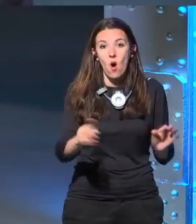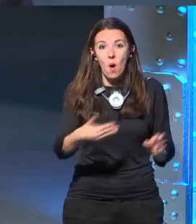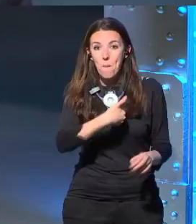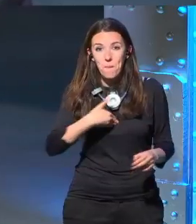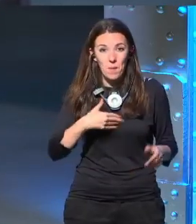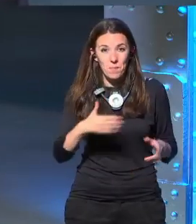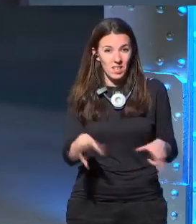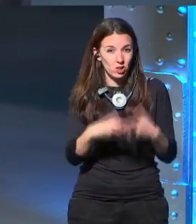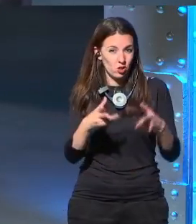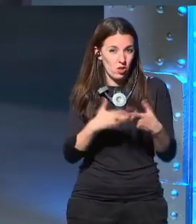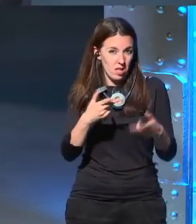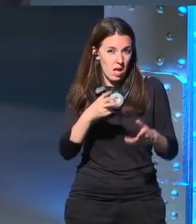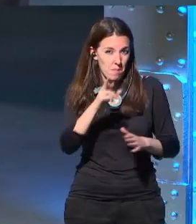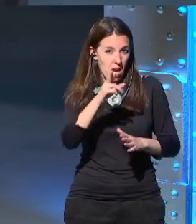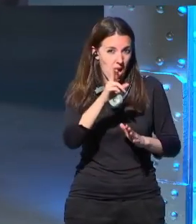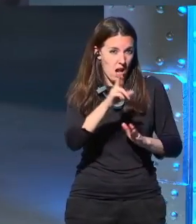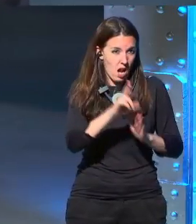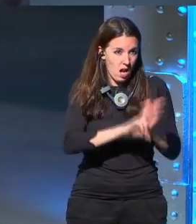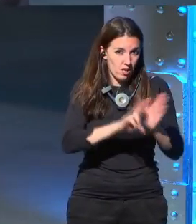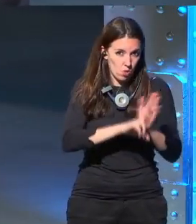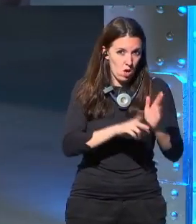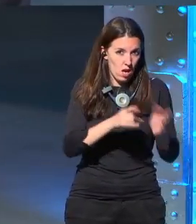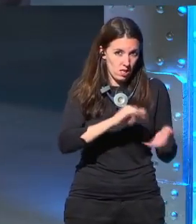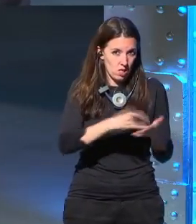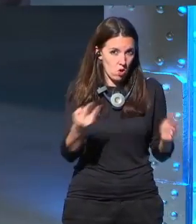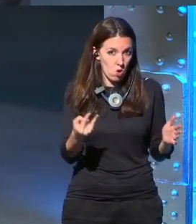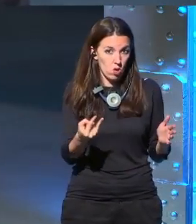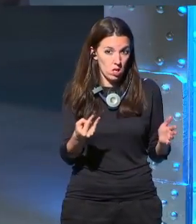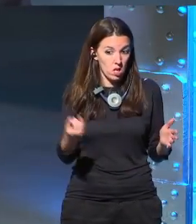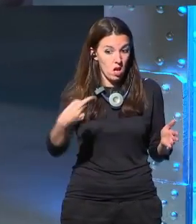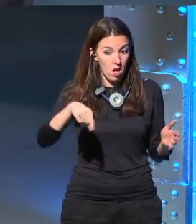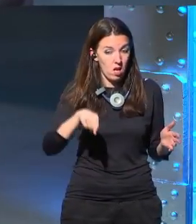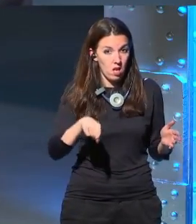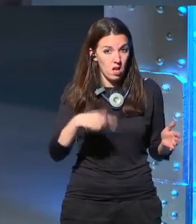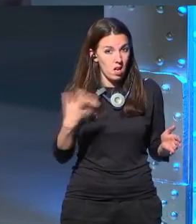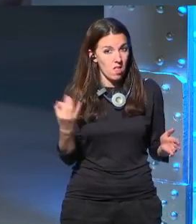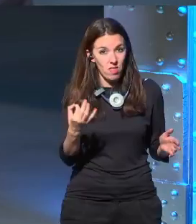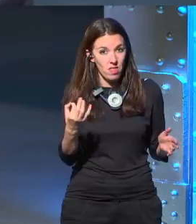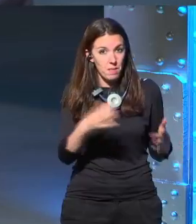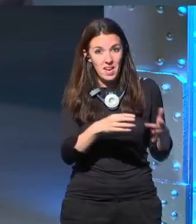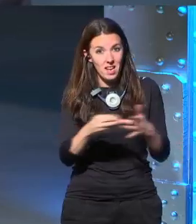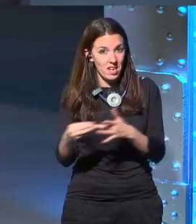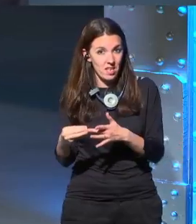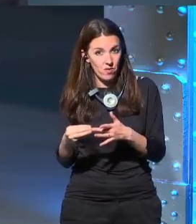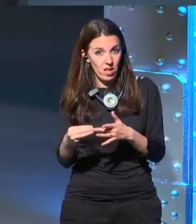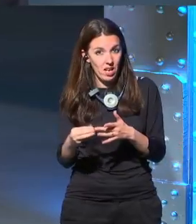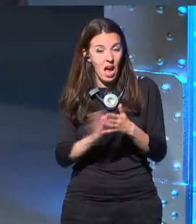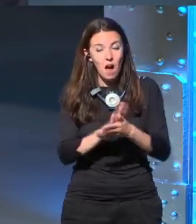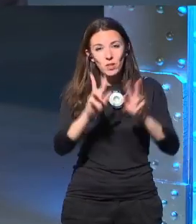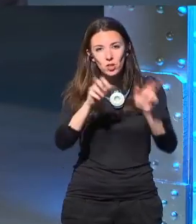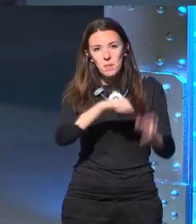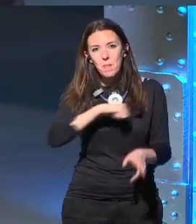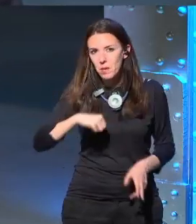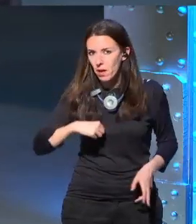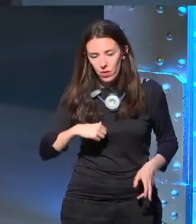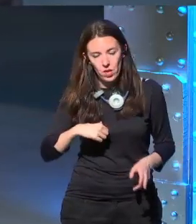regulating technology, Europe will be the leader, not only when it comes to privacy, but when it comes